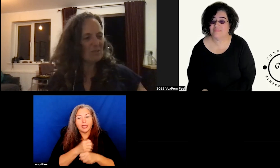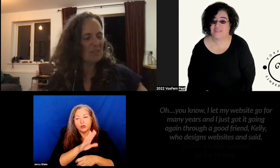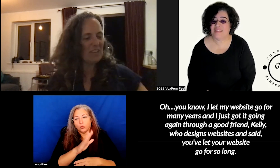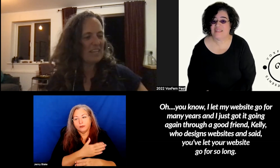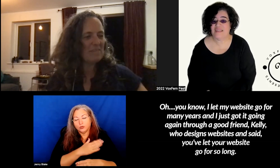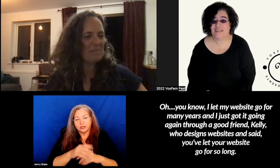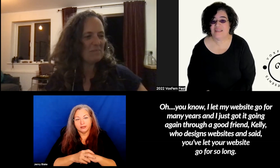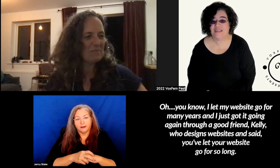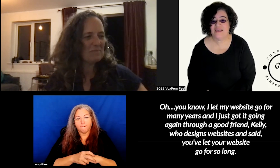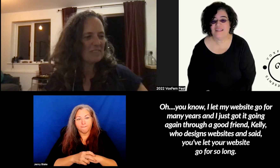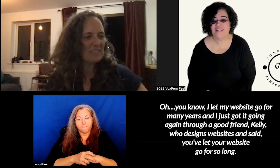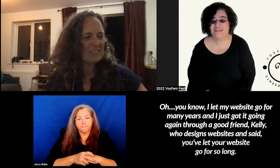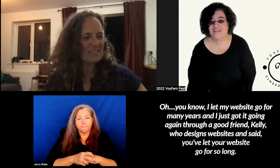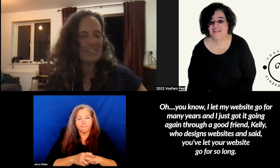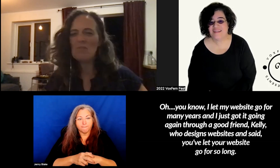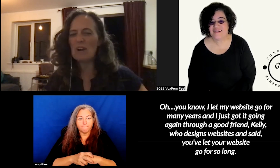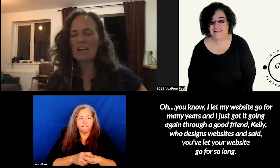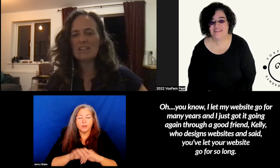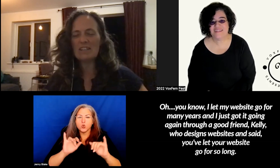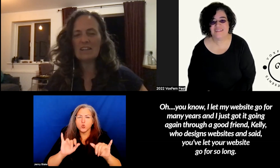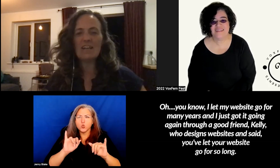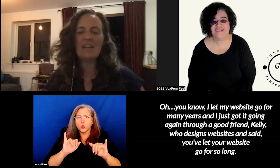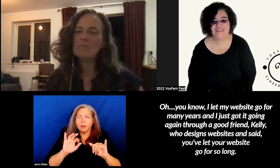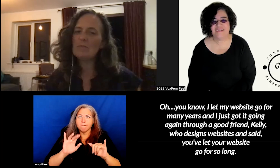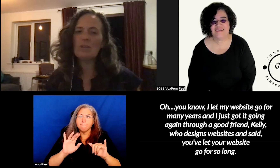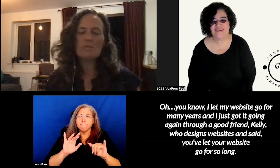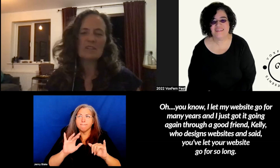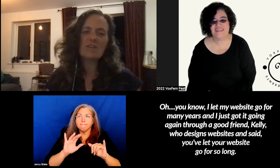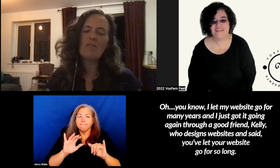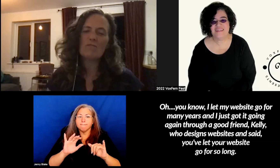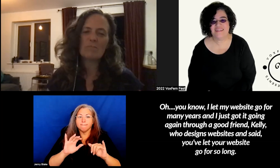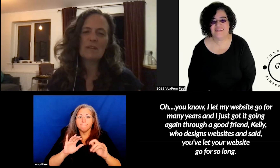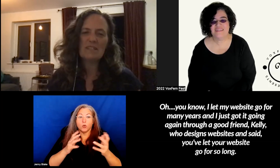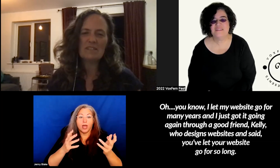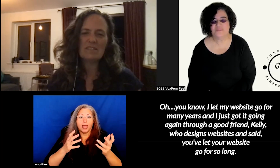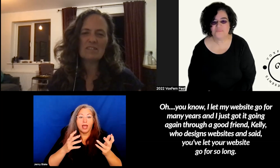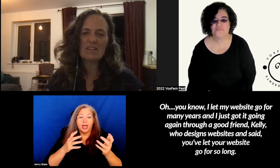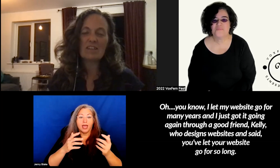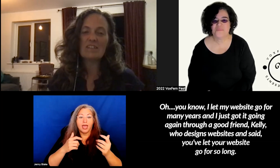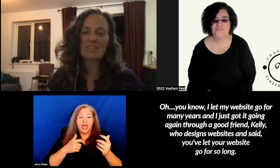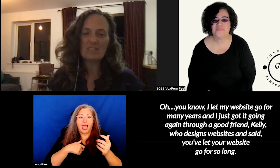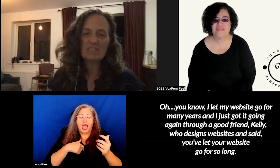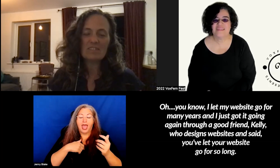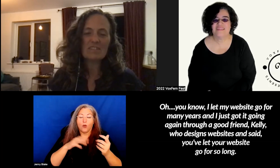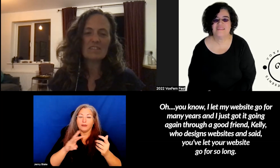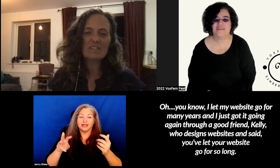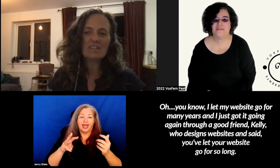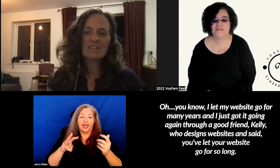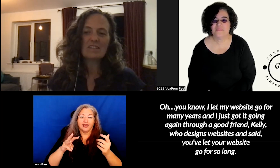Oh, that's, you know, I let my website go for many years, and I